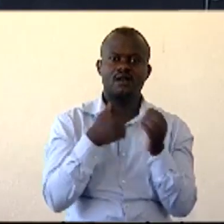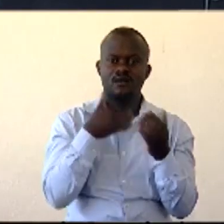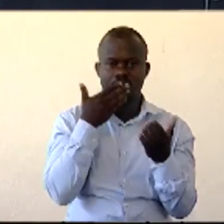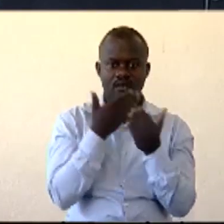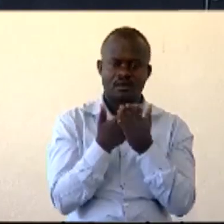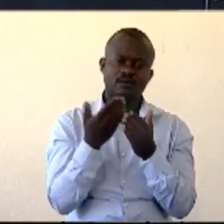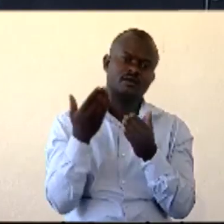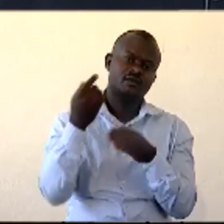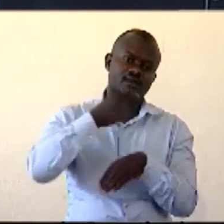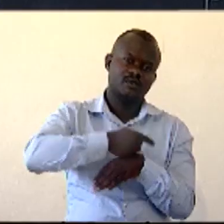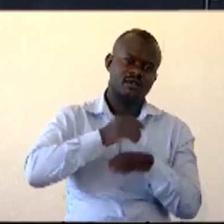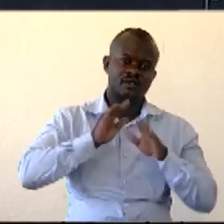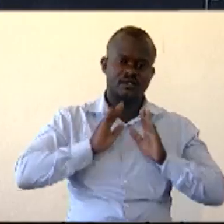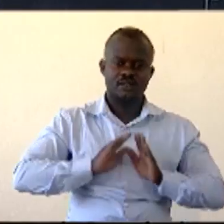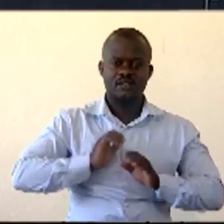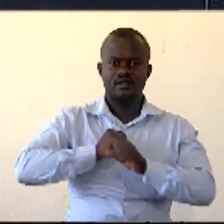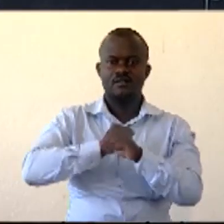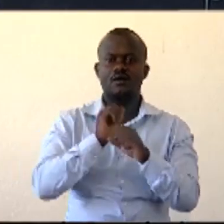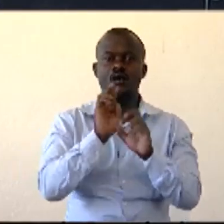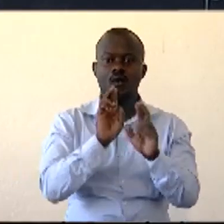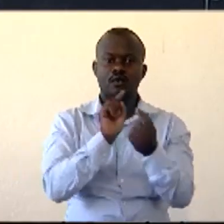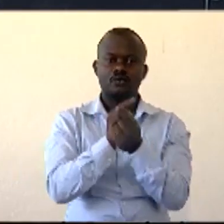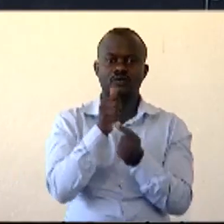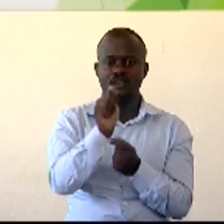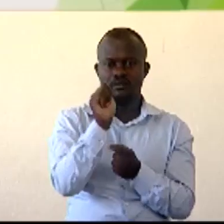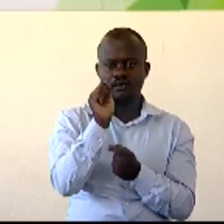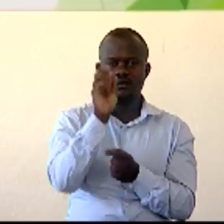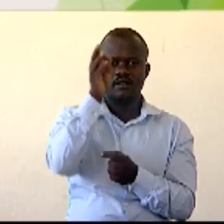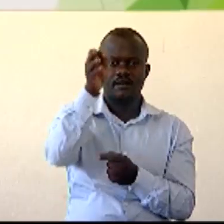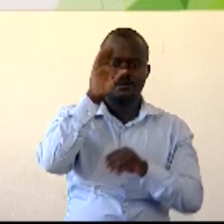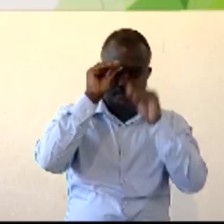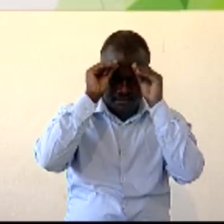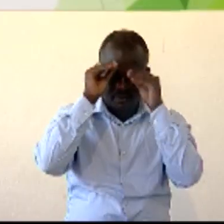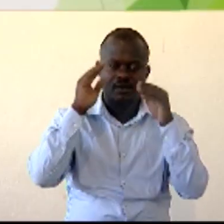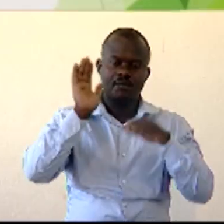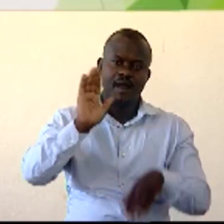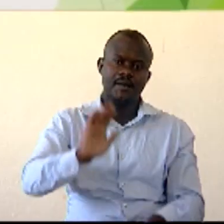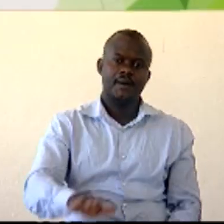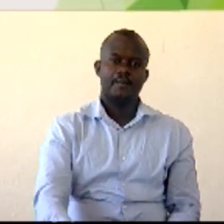Stay safe. I hope to meet you in the next lesson. Bye-bye.